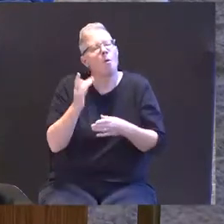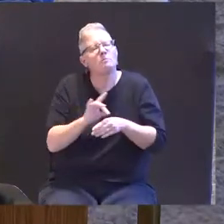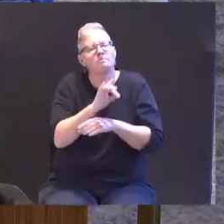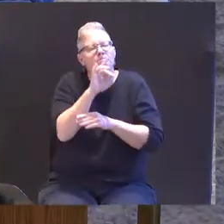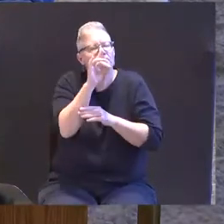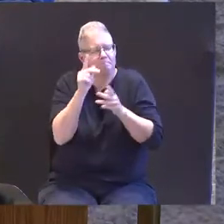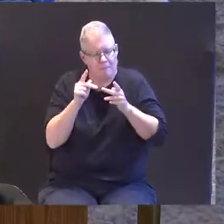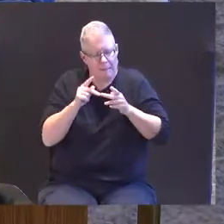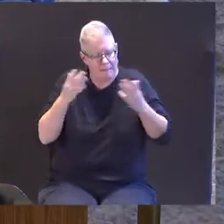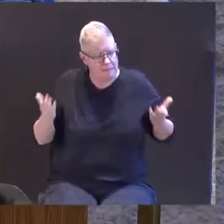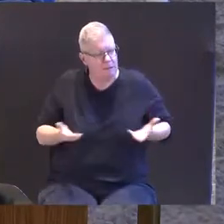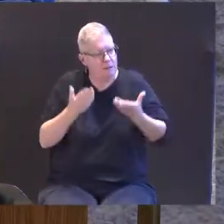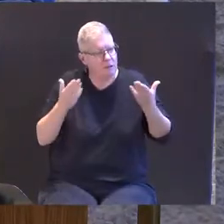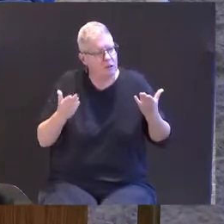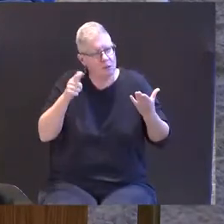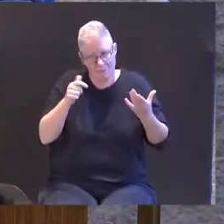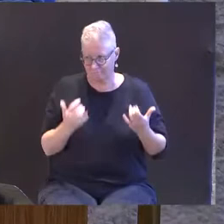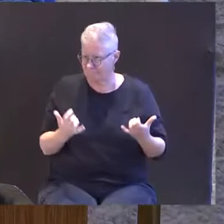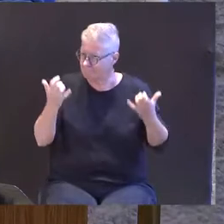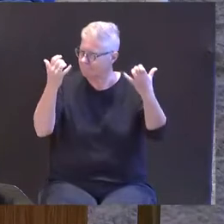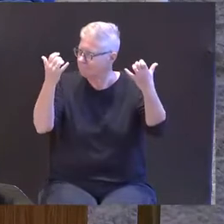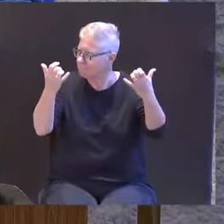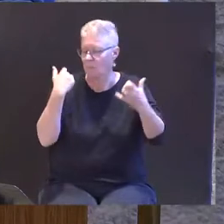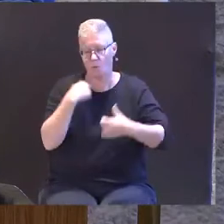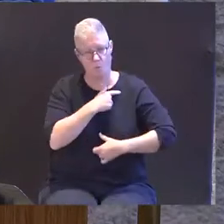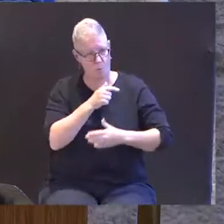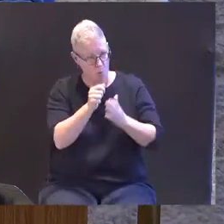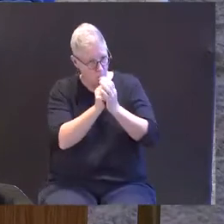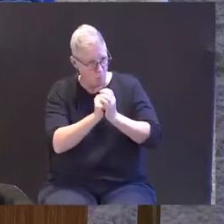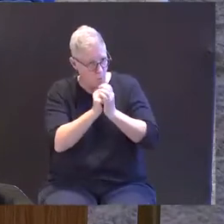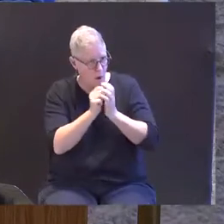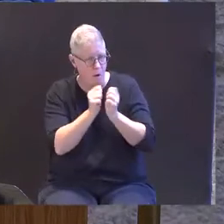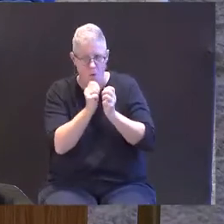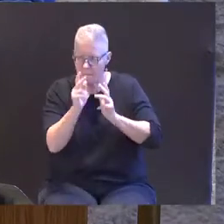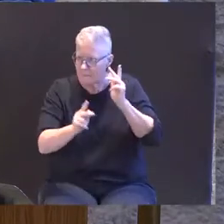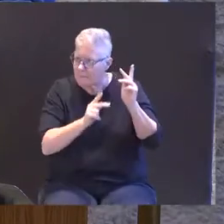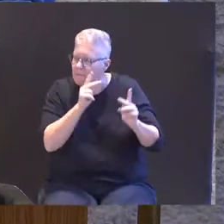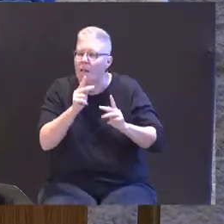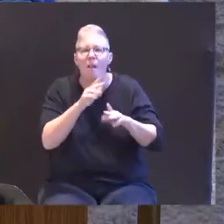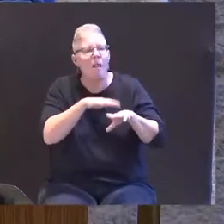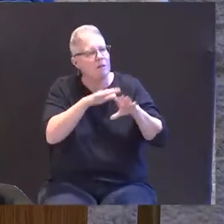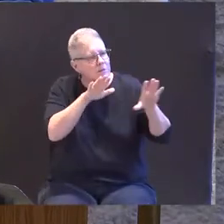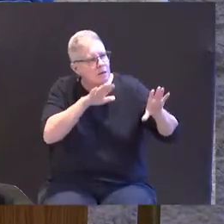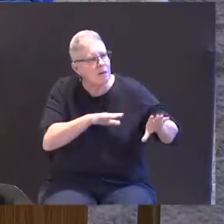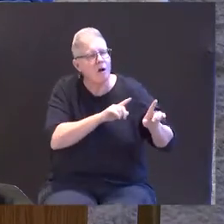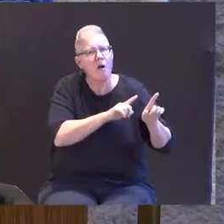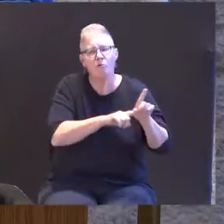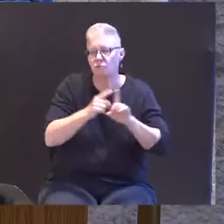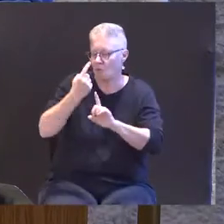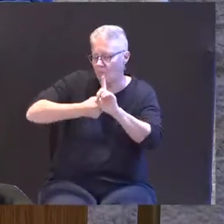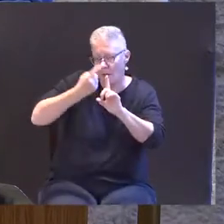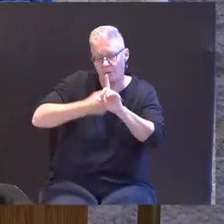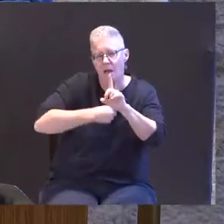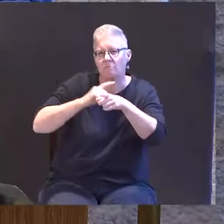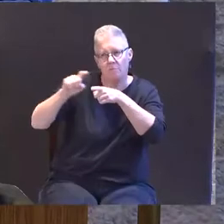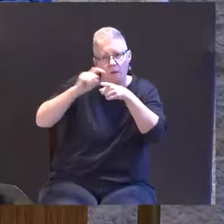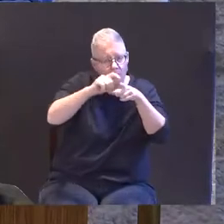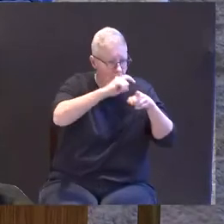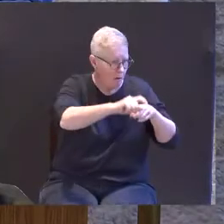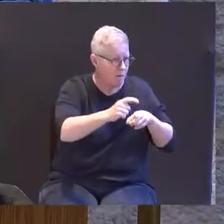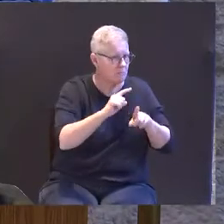with congregants on Sundays, and we make monthly calls to members. We pray and we hold, spread a little